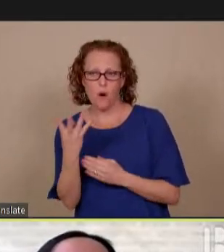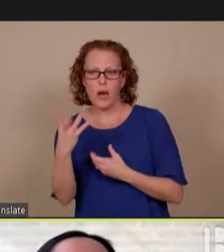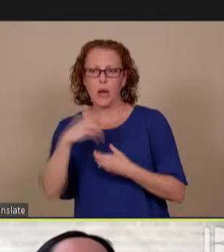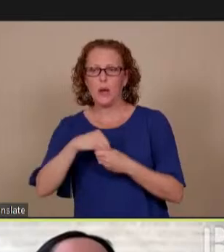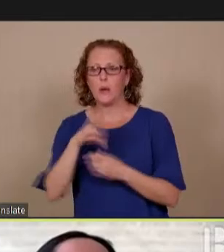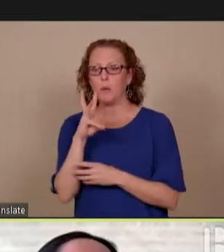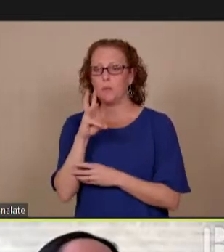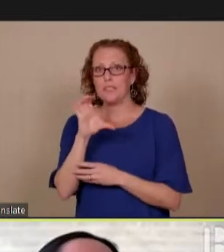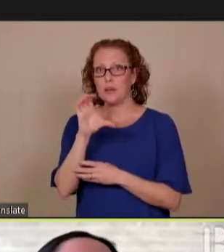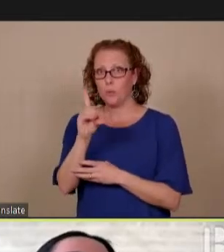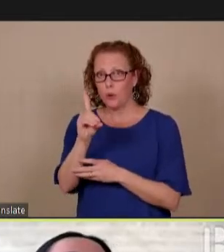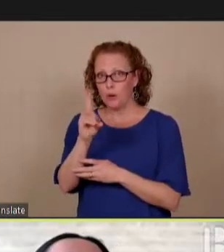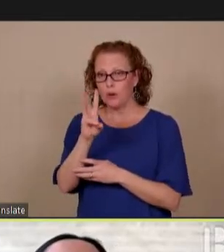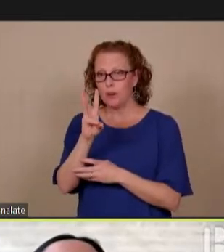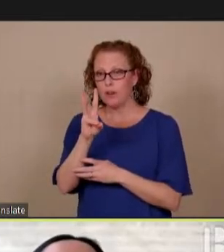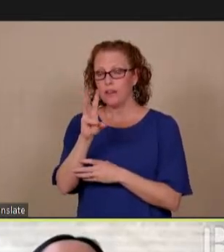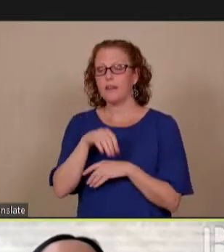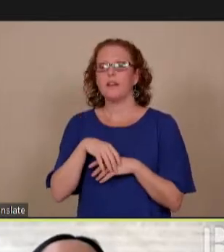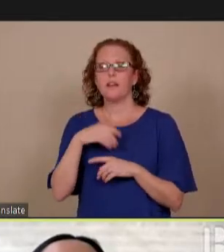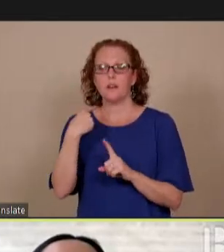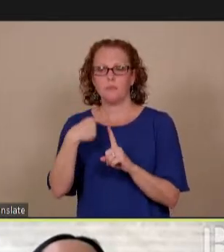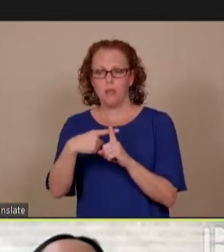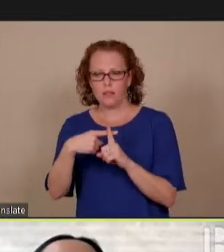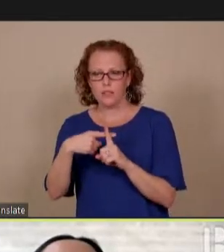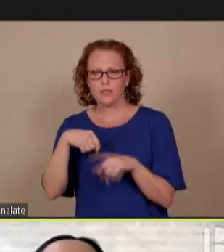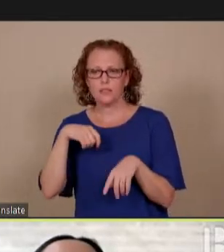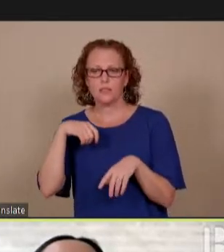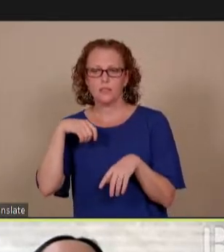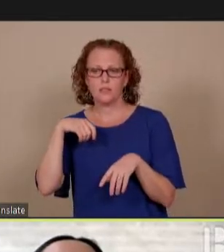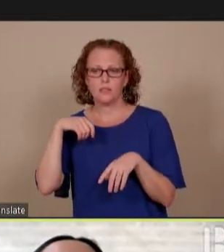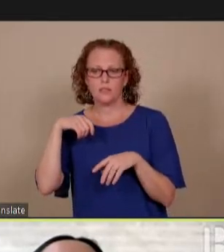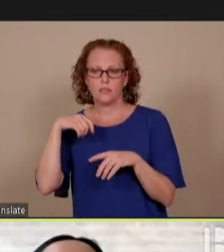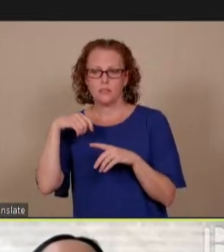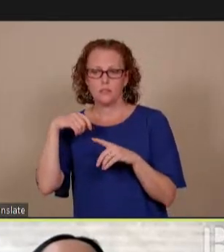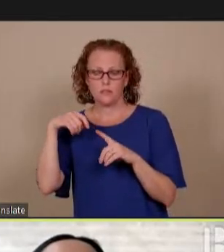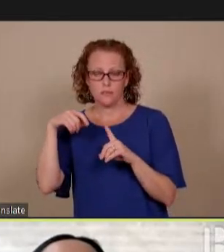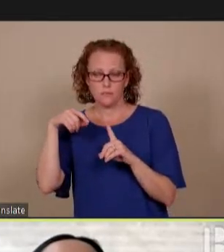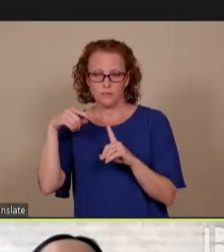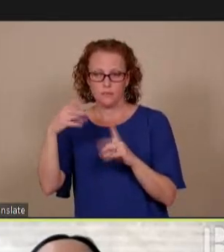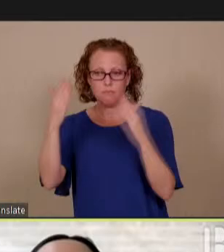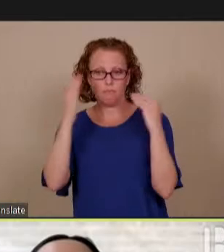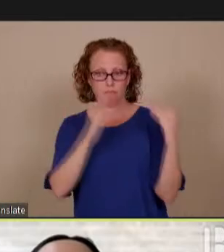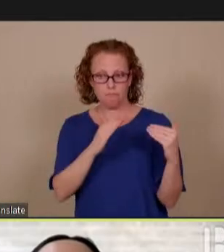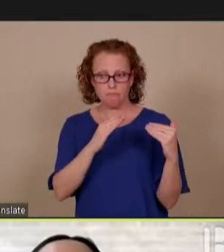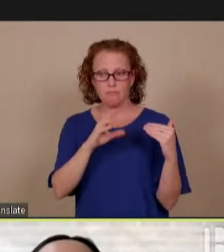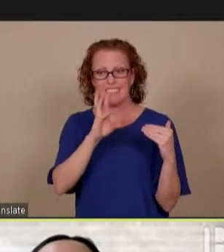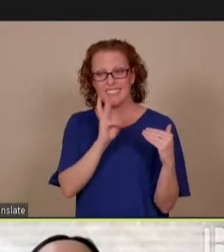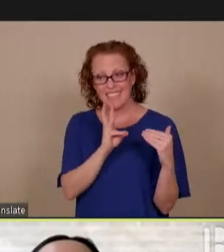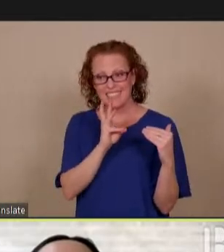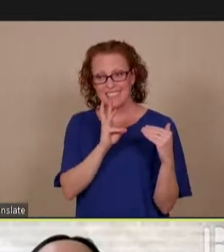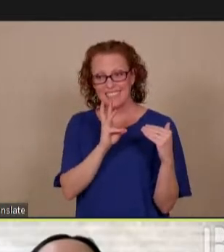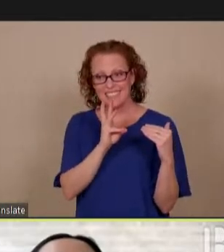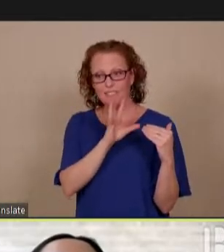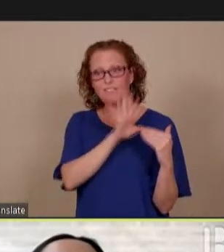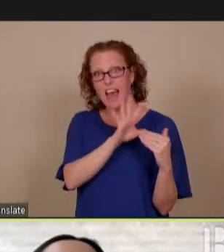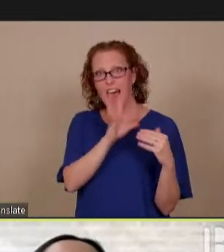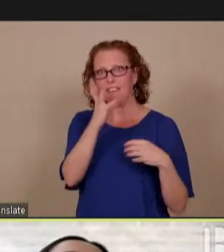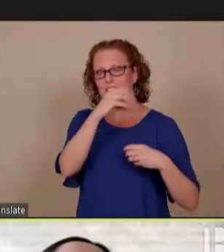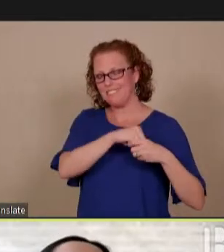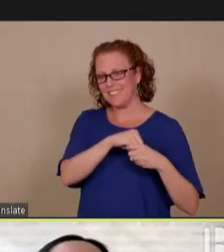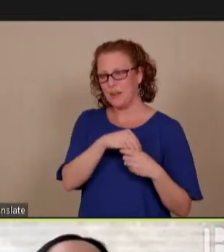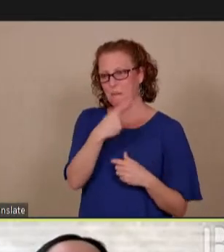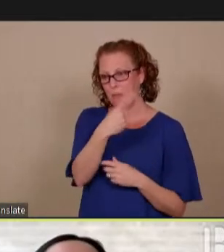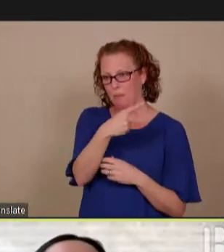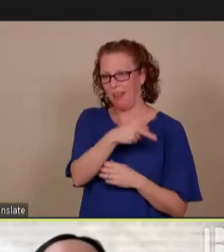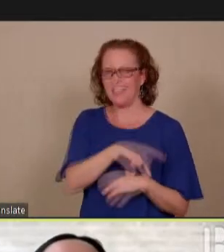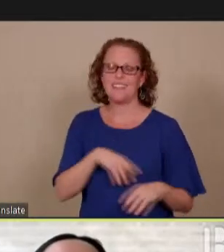Lagoon Valley, the medical facility, and the state prison. And District 6 to the south includes the